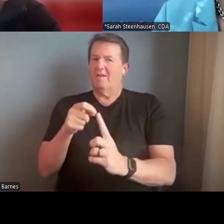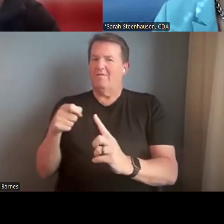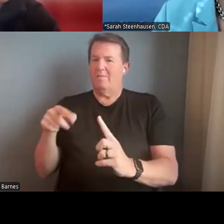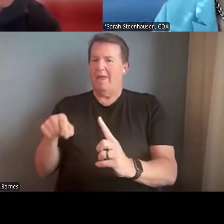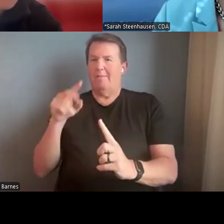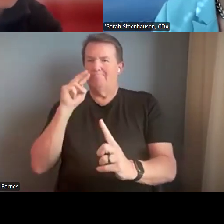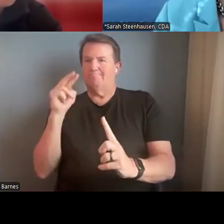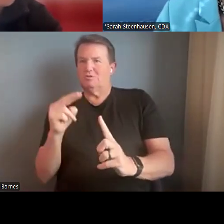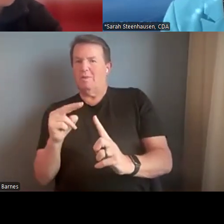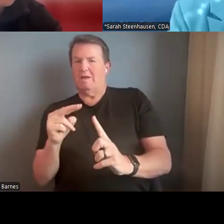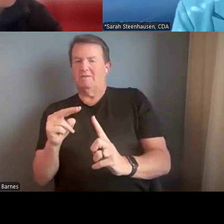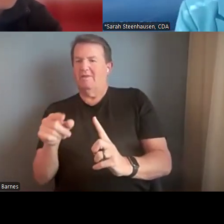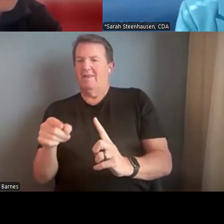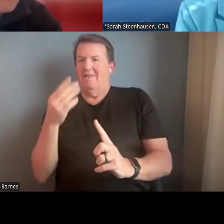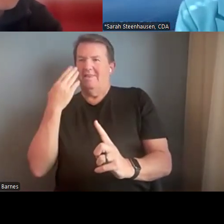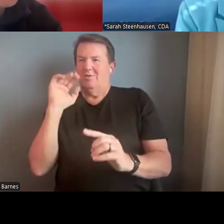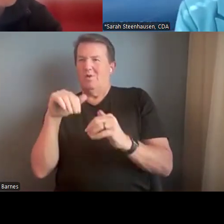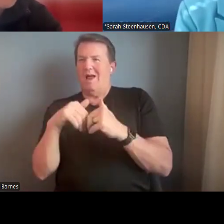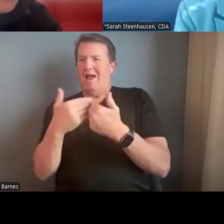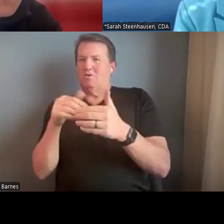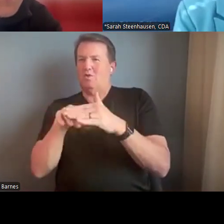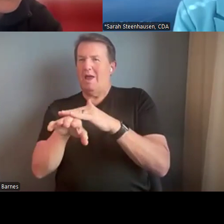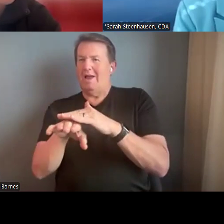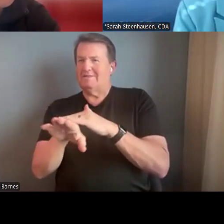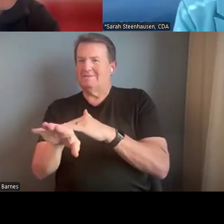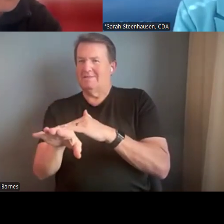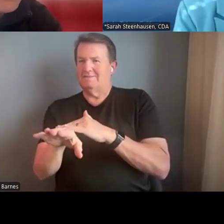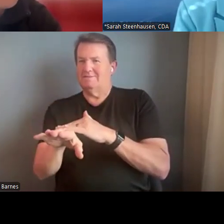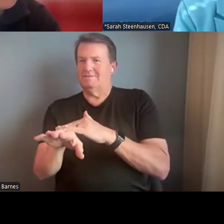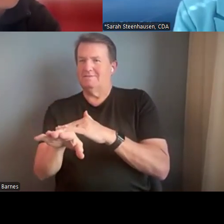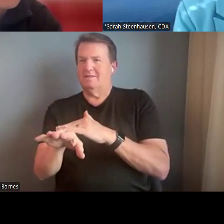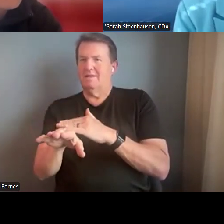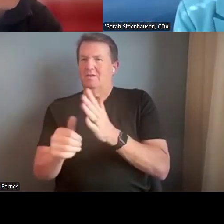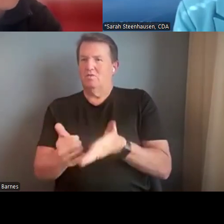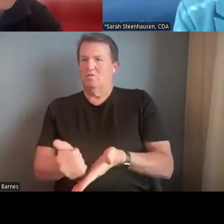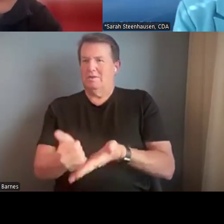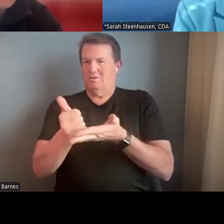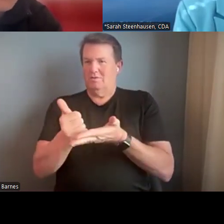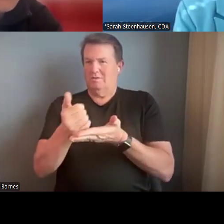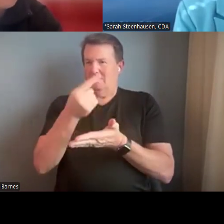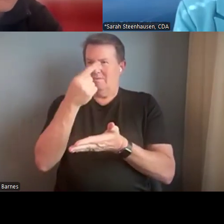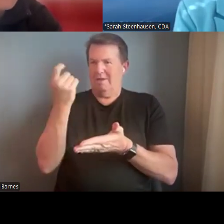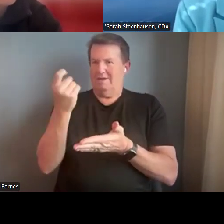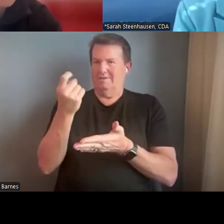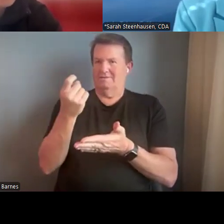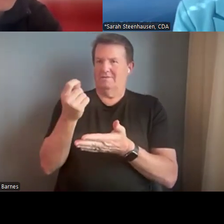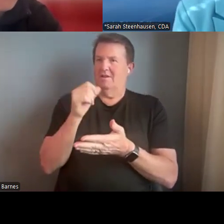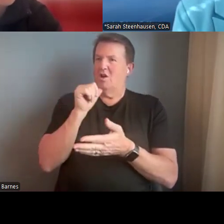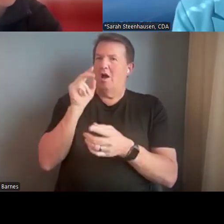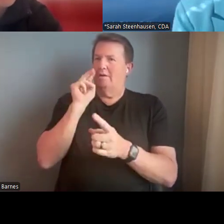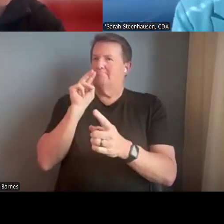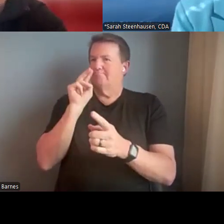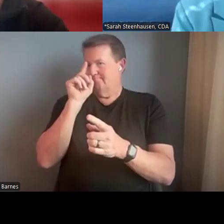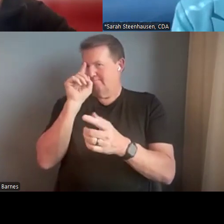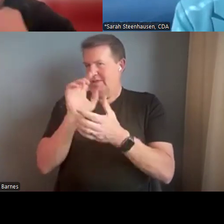know how to access resources because of that. So that's why I was like thinking,